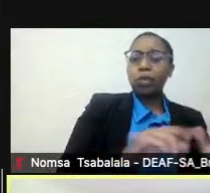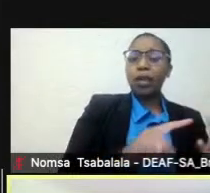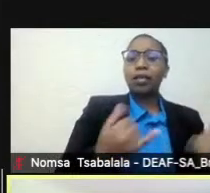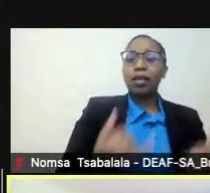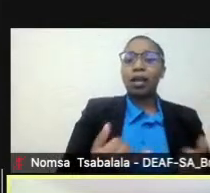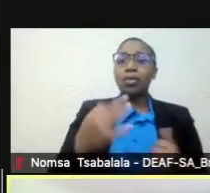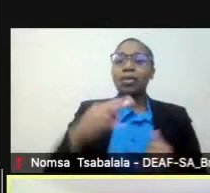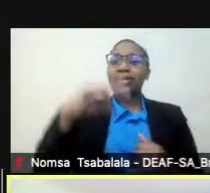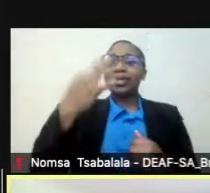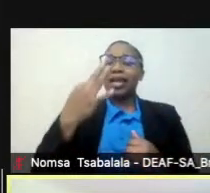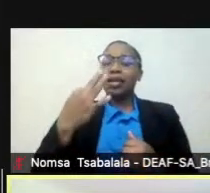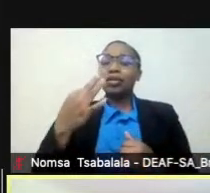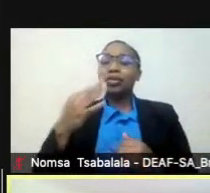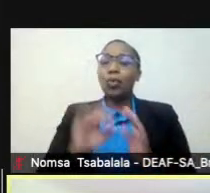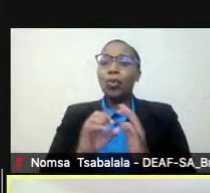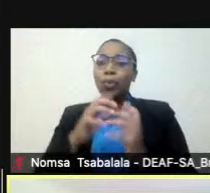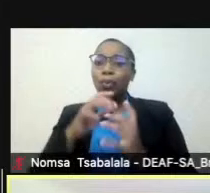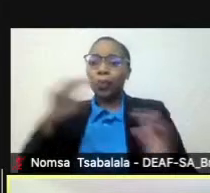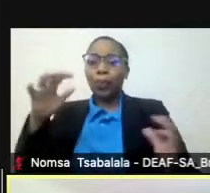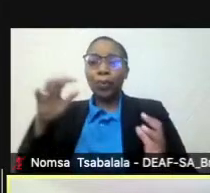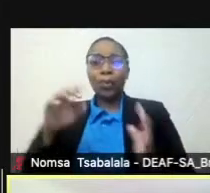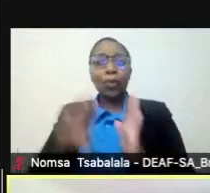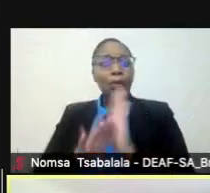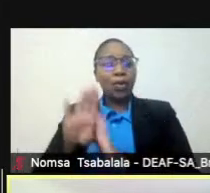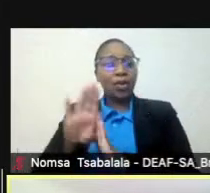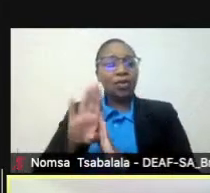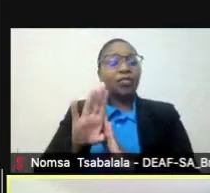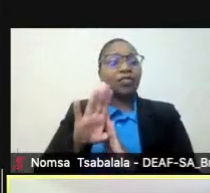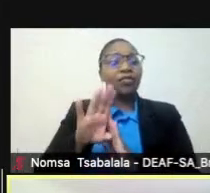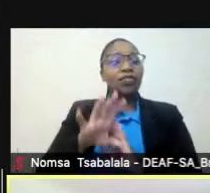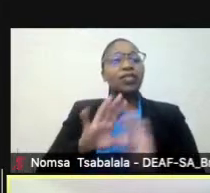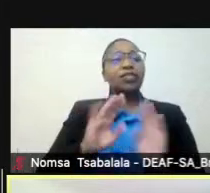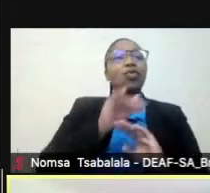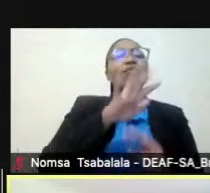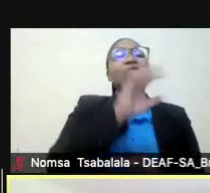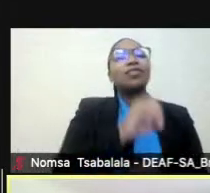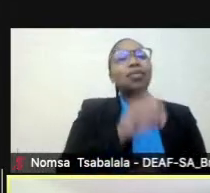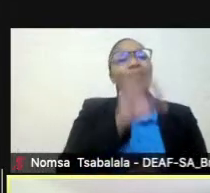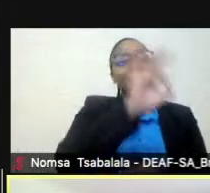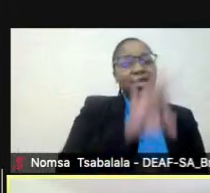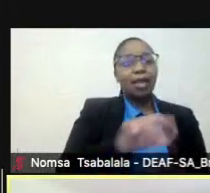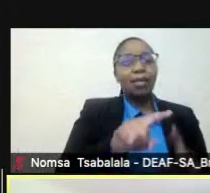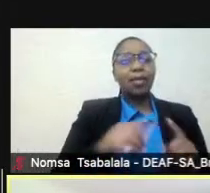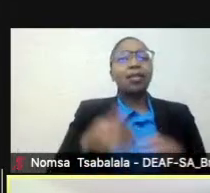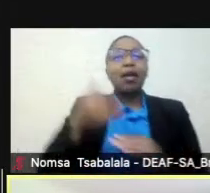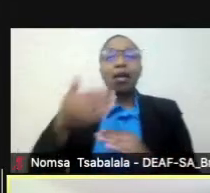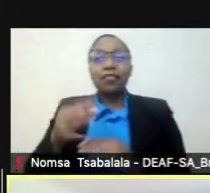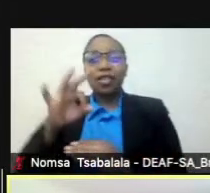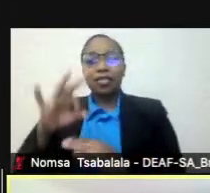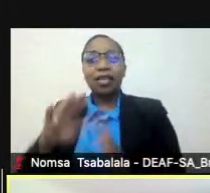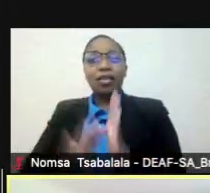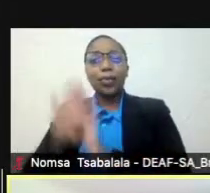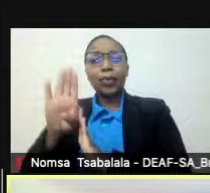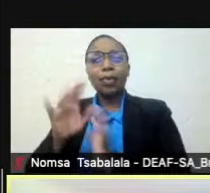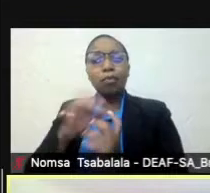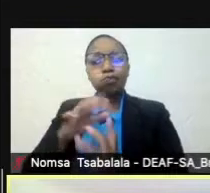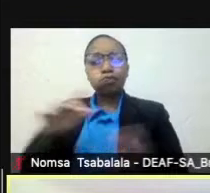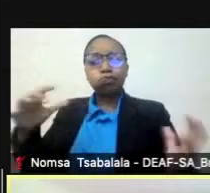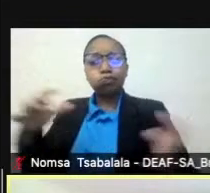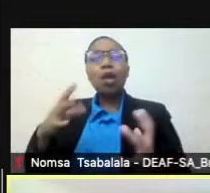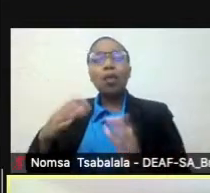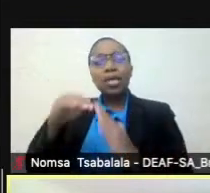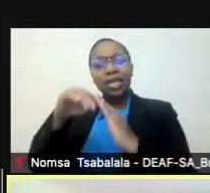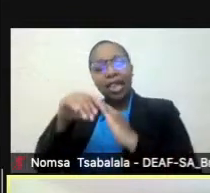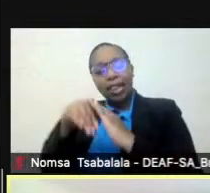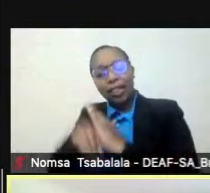after the third wave, we had really gone down to a 1% positivity rate. And as you can see, there's been this